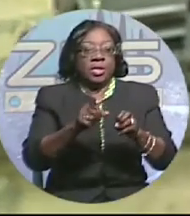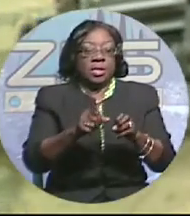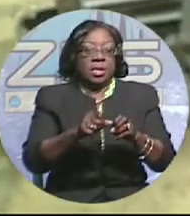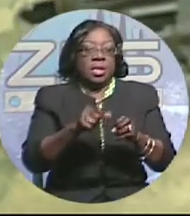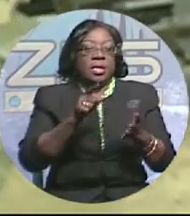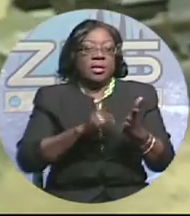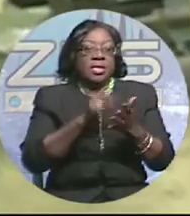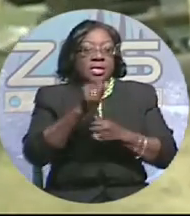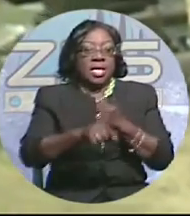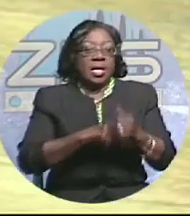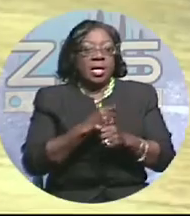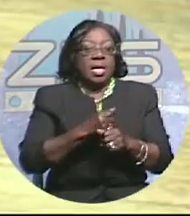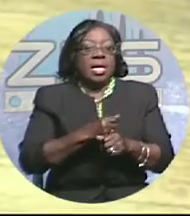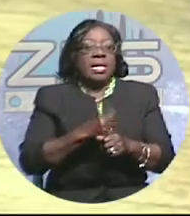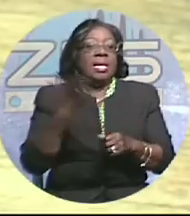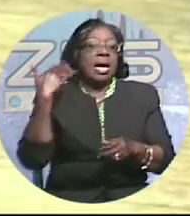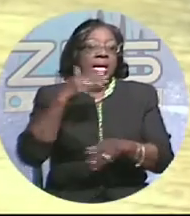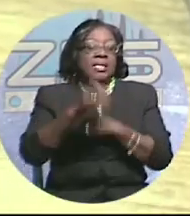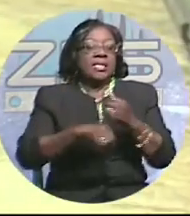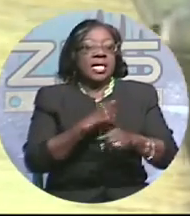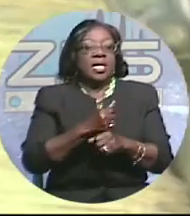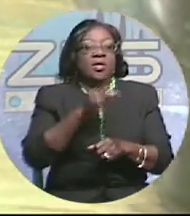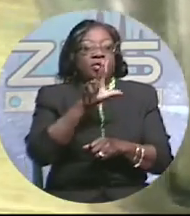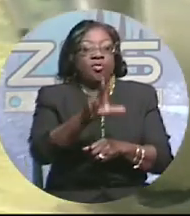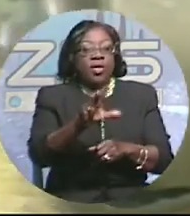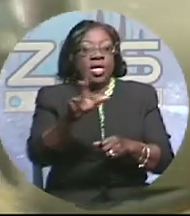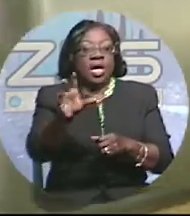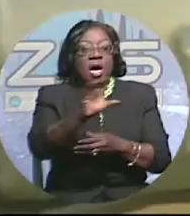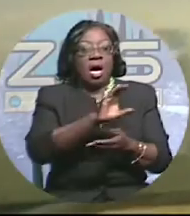2015, 391 illegal firearms and